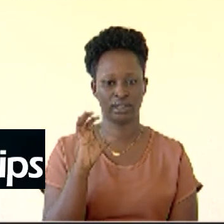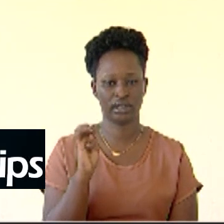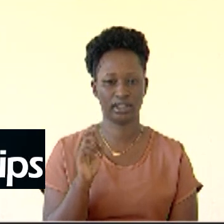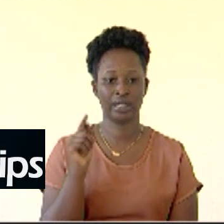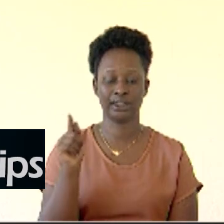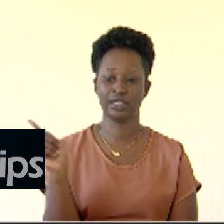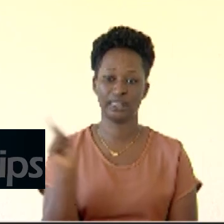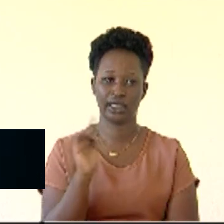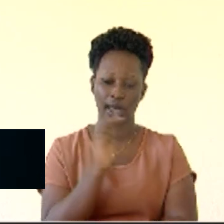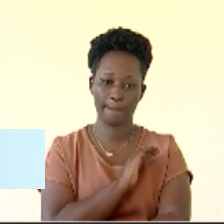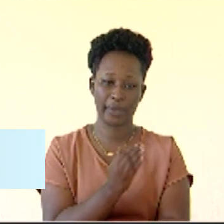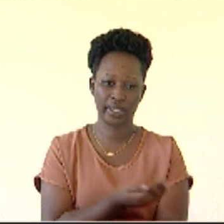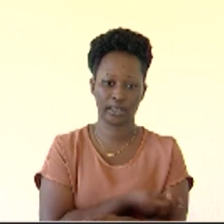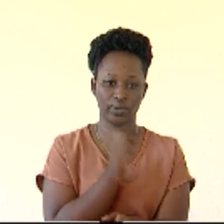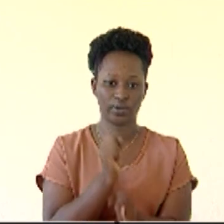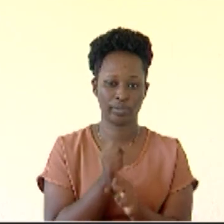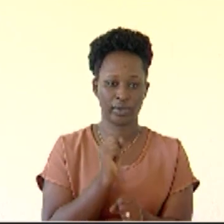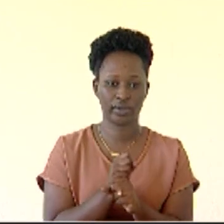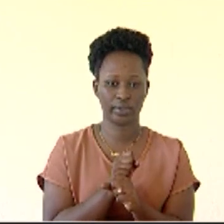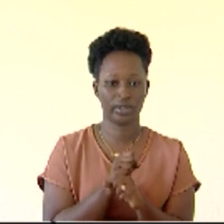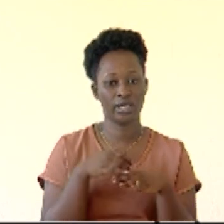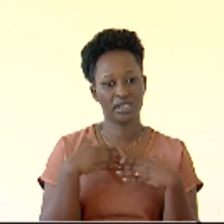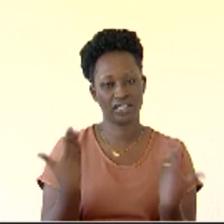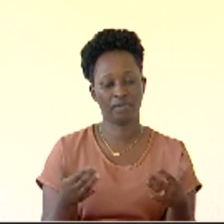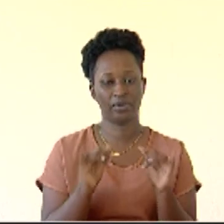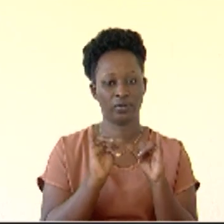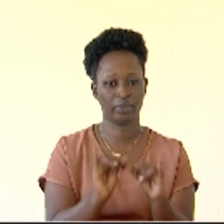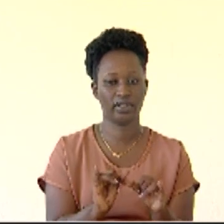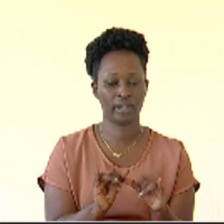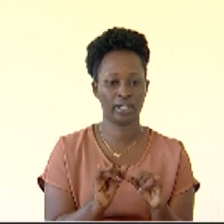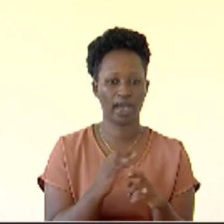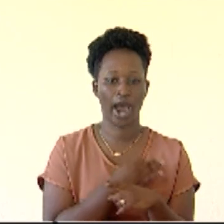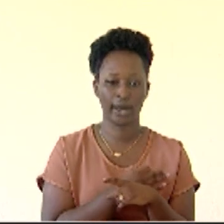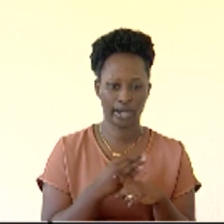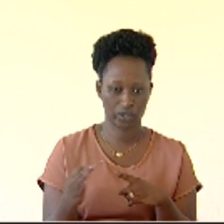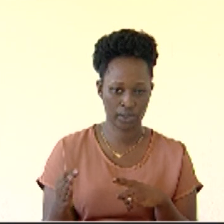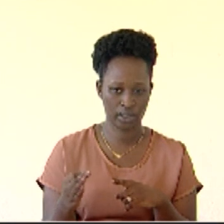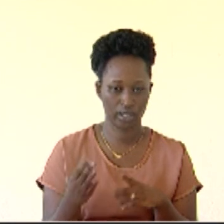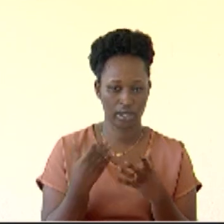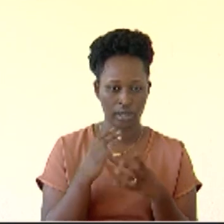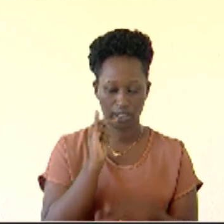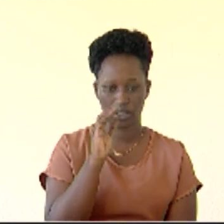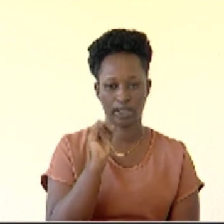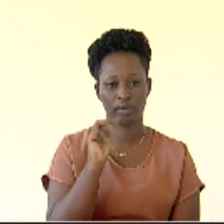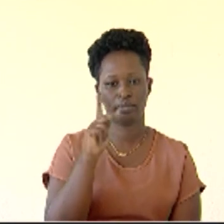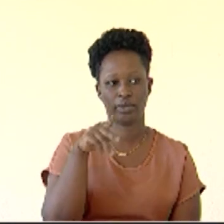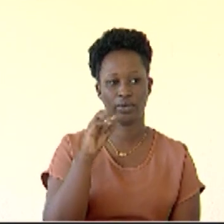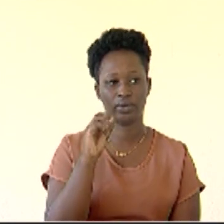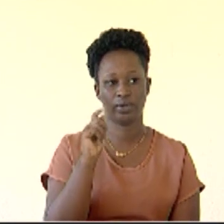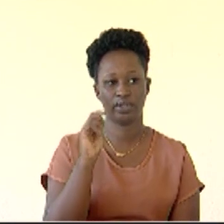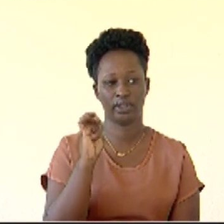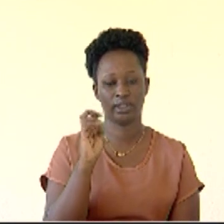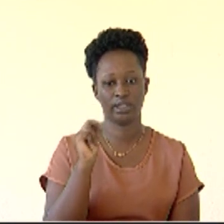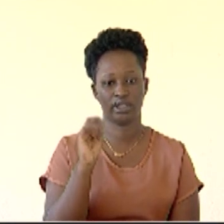the inability to produce or to maintain an erection Impotence occurs as a result of what you call